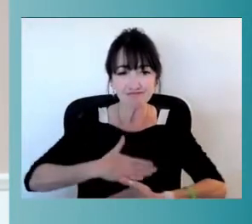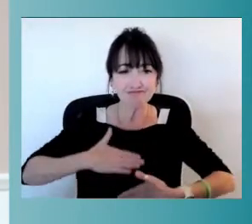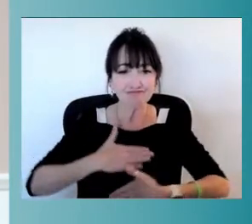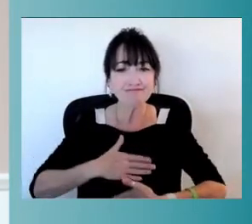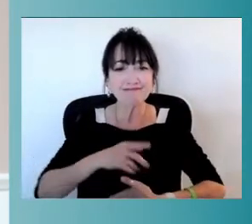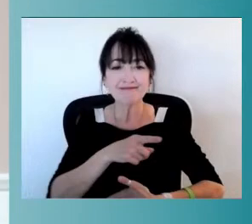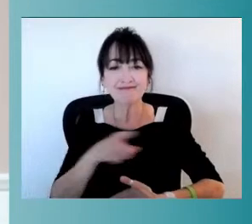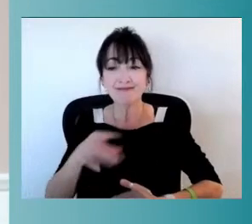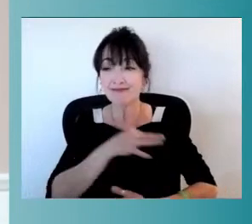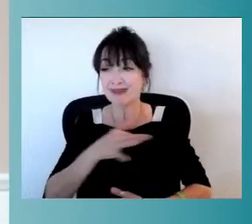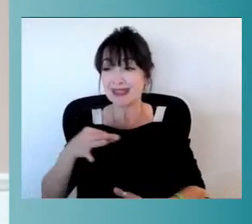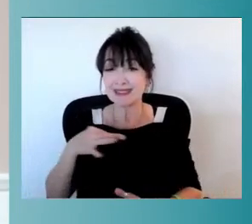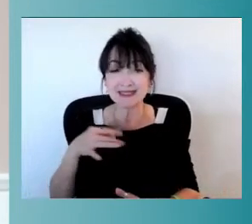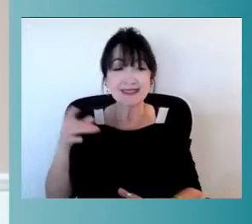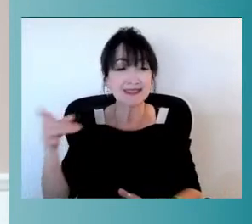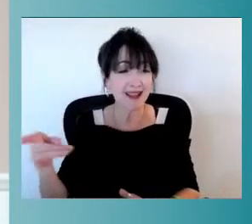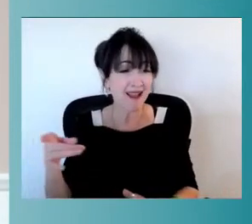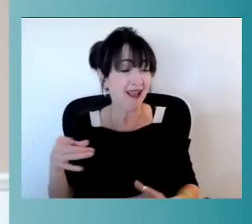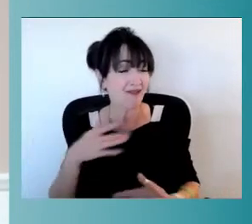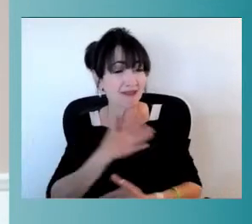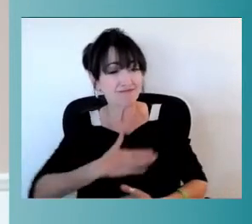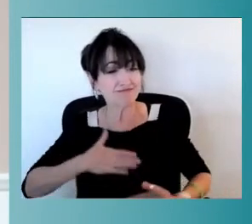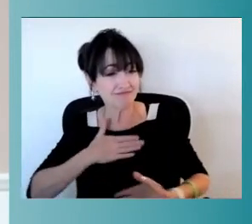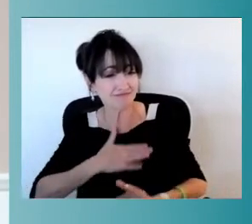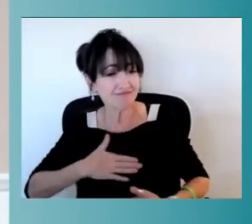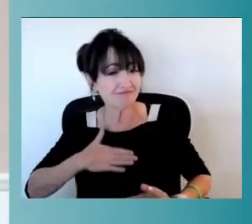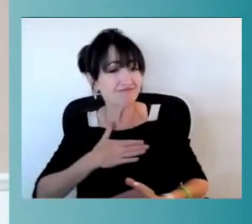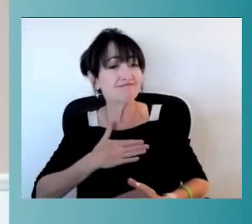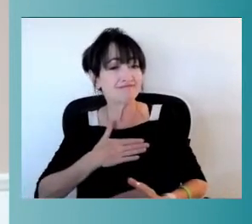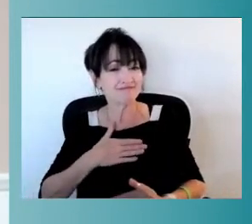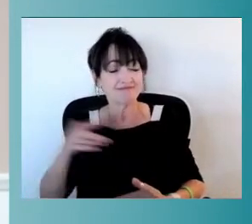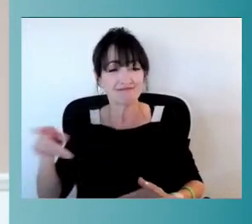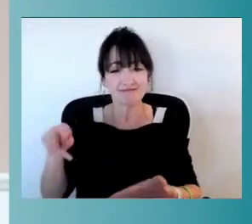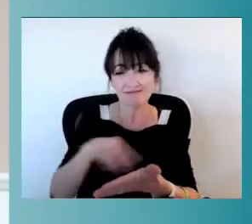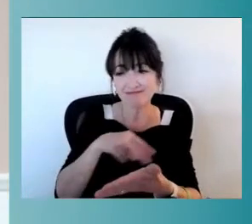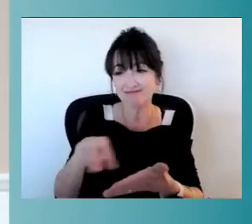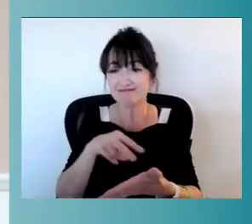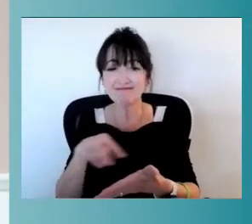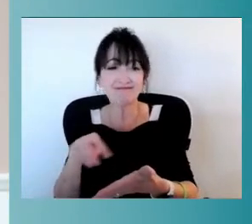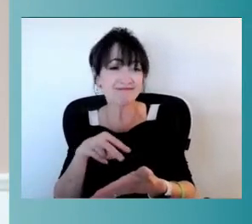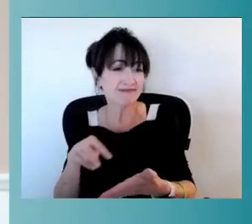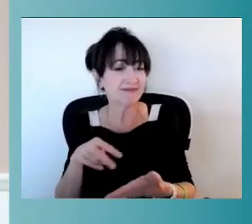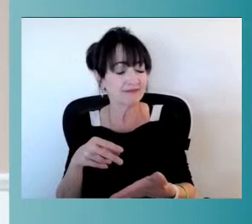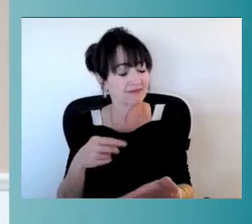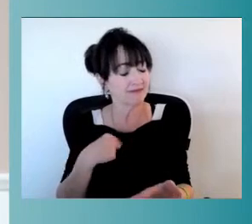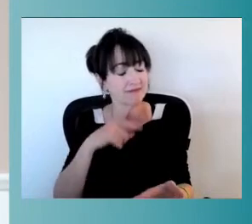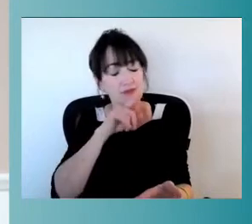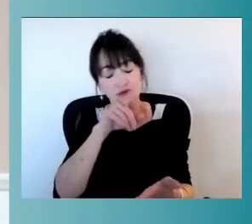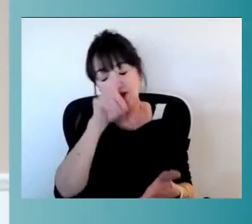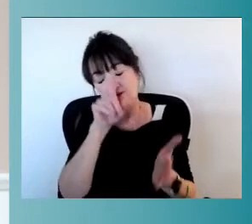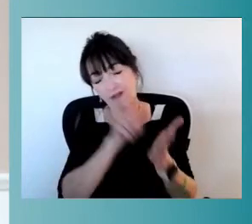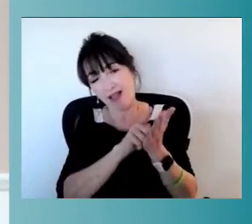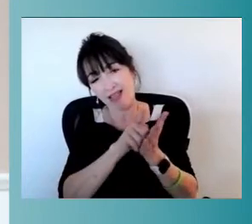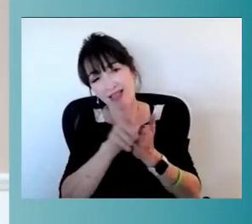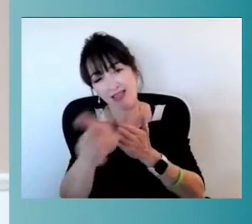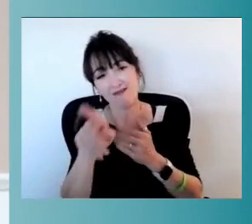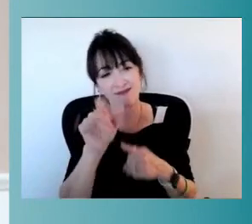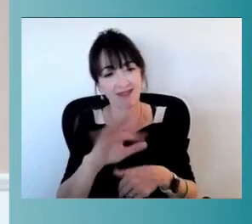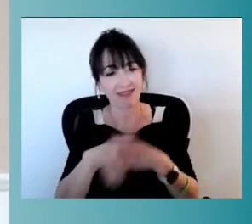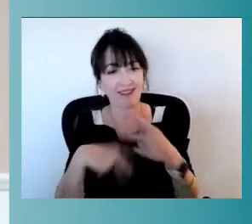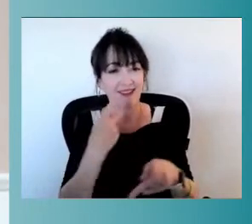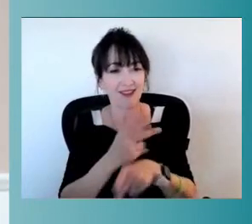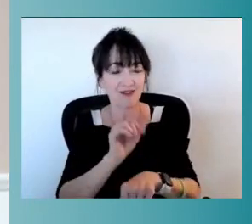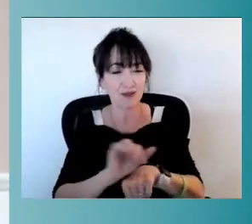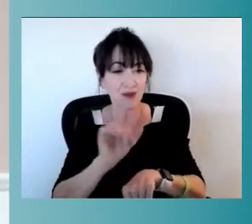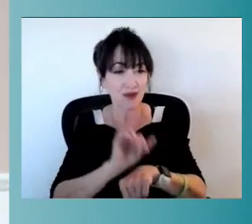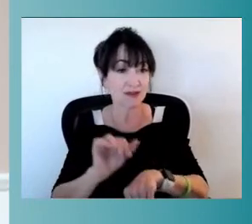members doing it and seeing me, you know, absolutely up there doing it, and I just really fell in love with it from there. And even after that, my